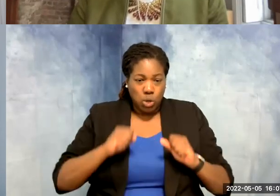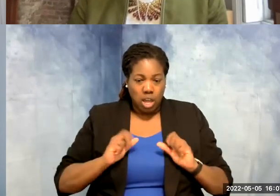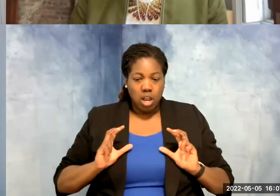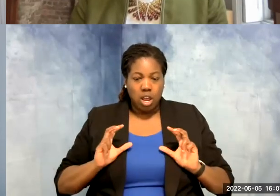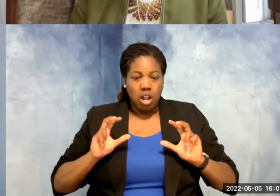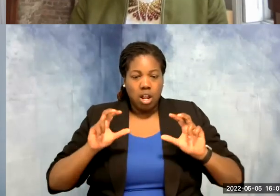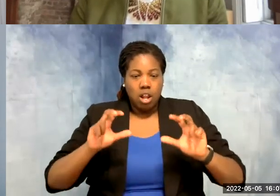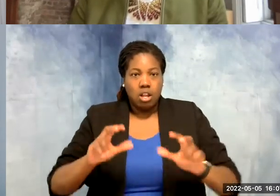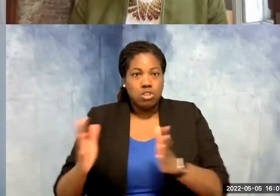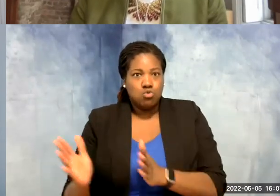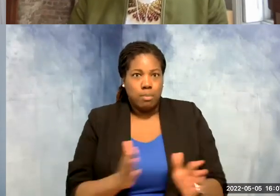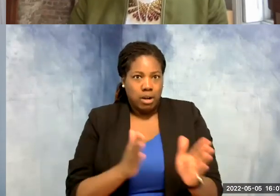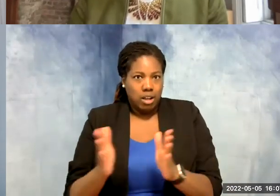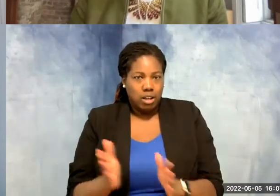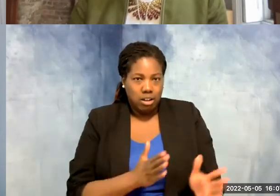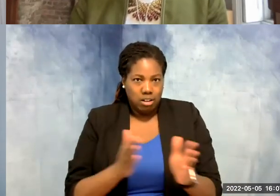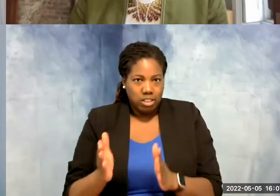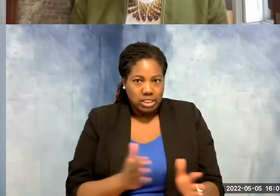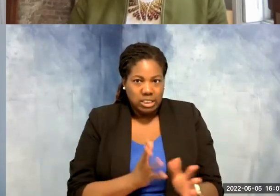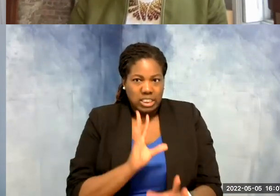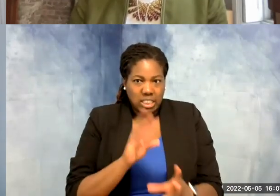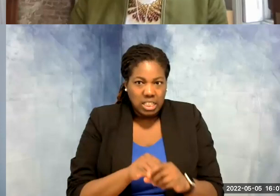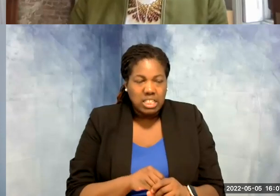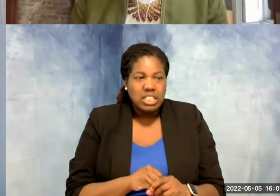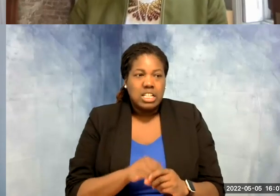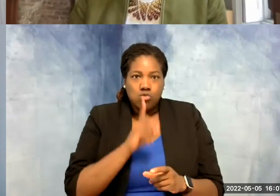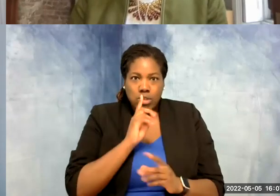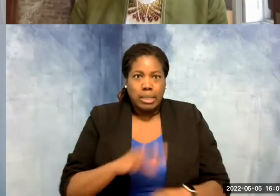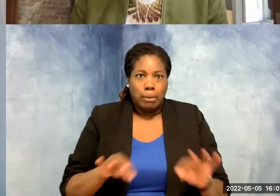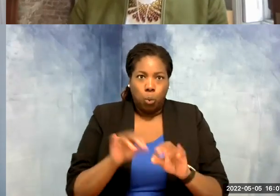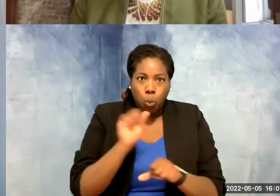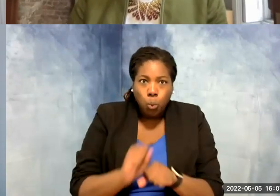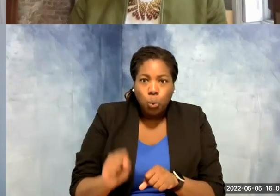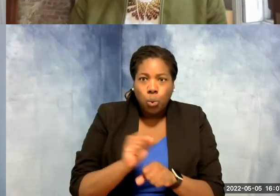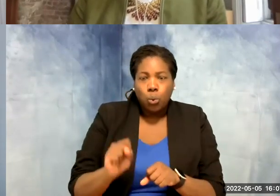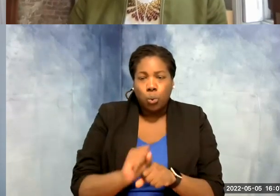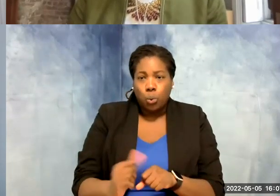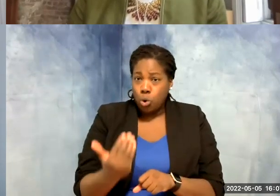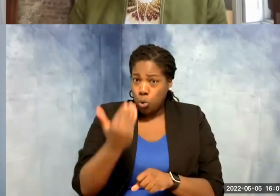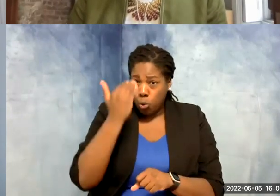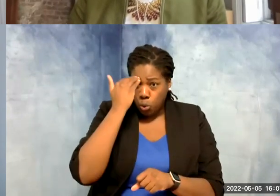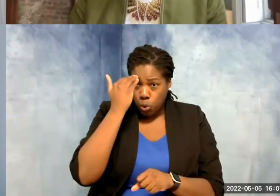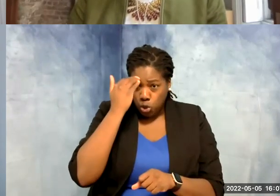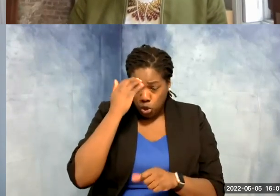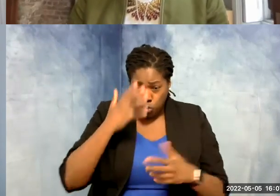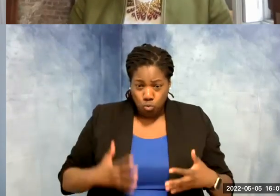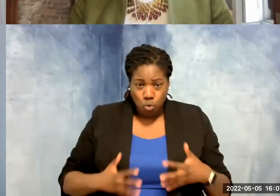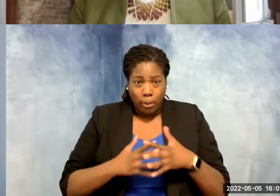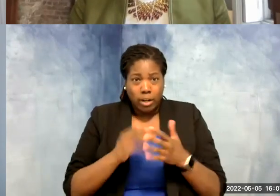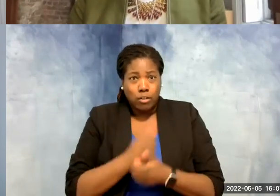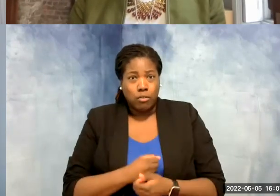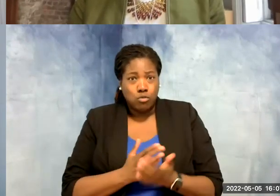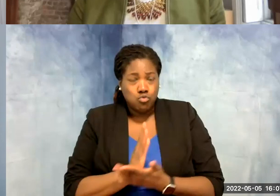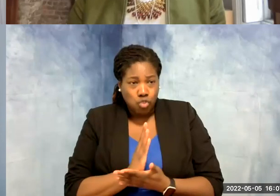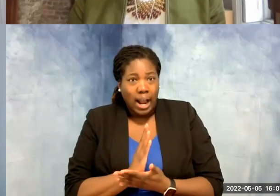into mobilization and engagement and meaningful action. We know that reproductive rights are obviously